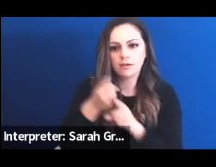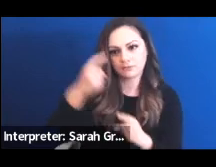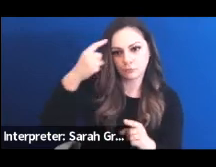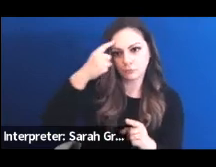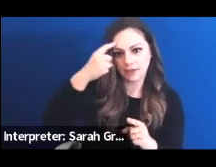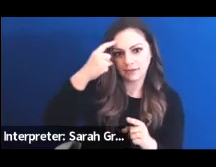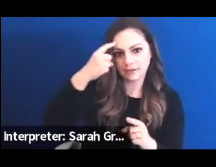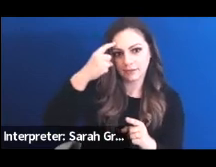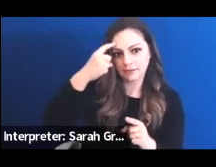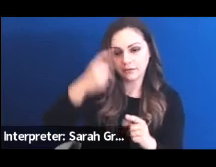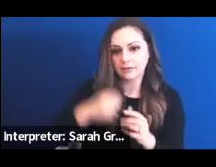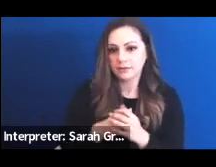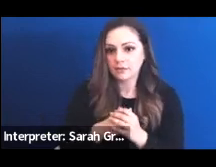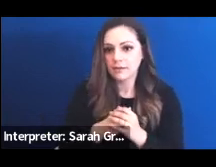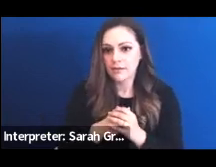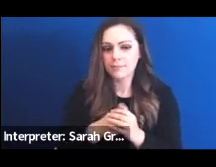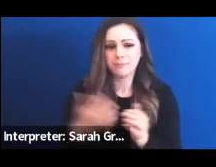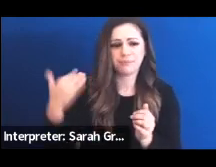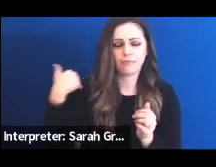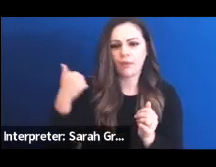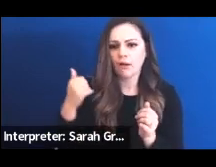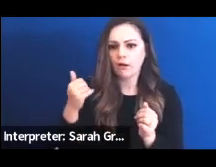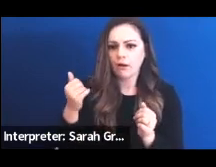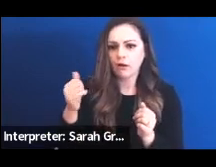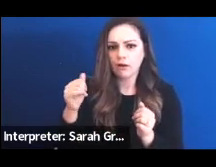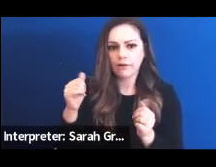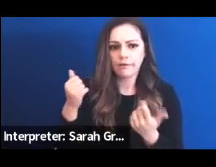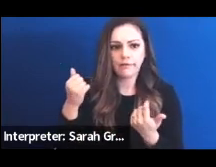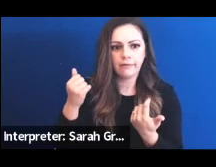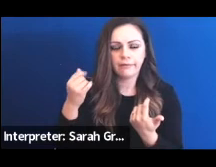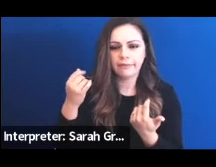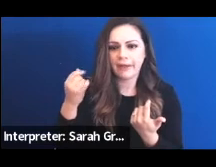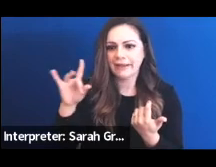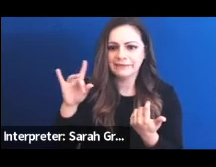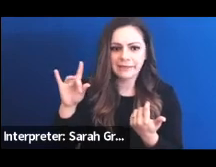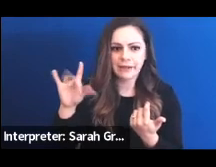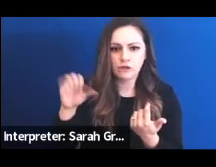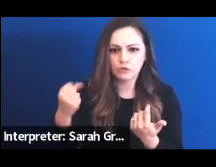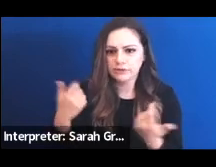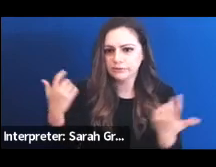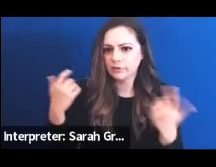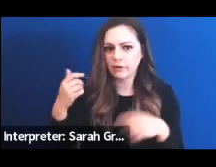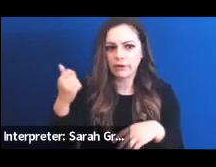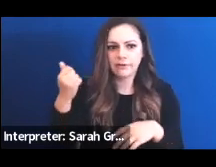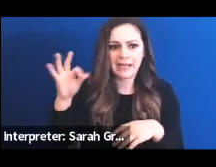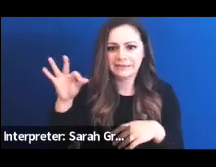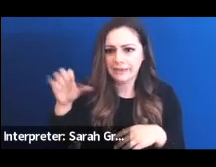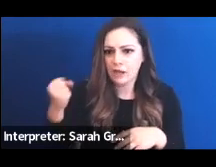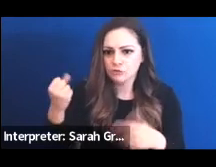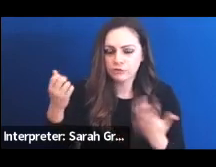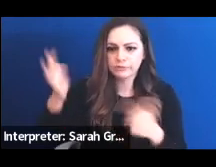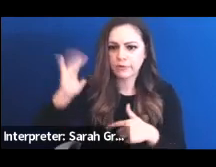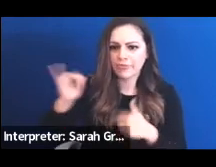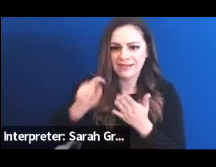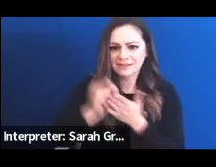late 1800s and early 1900s what was a disease and what wasn't, we didn't know. We didn't know that